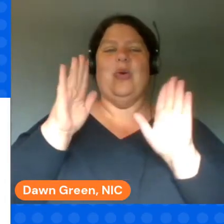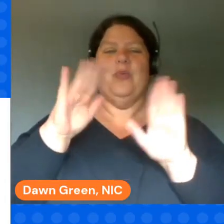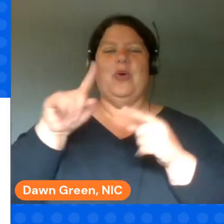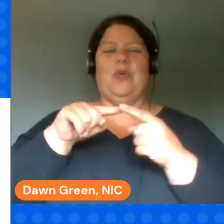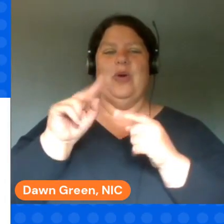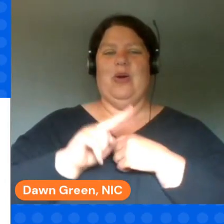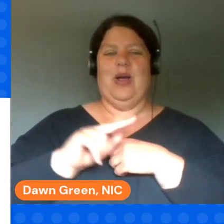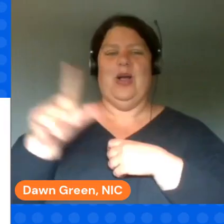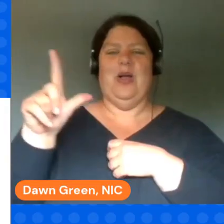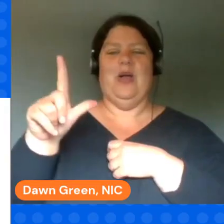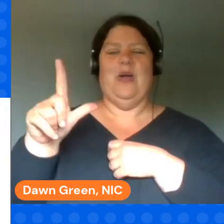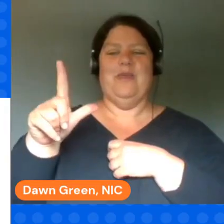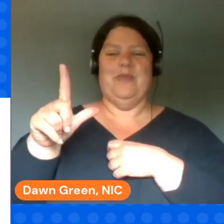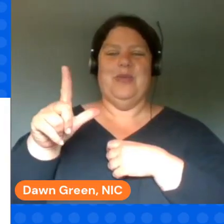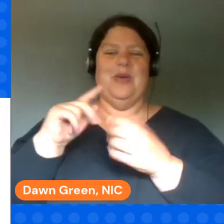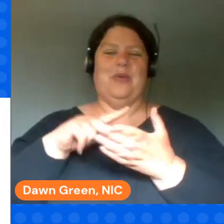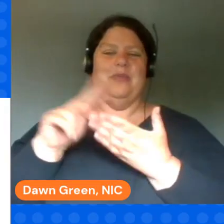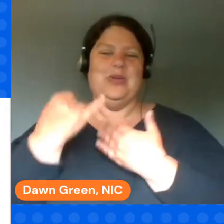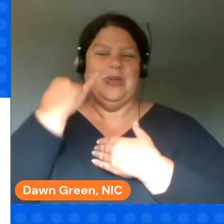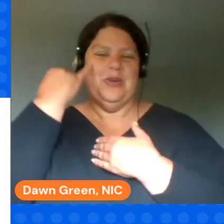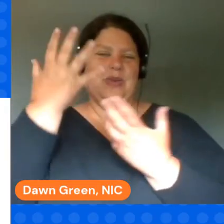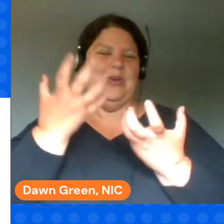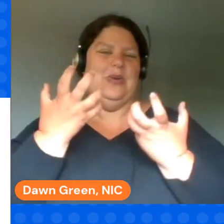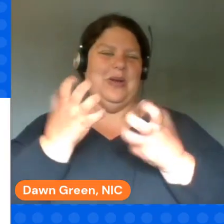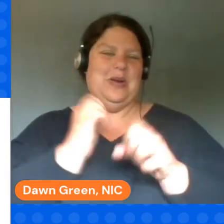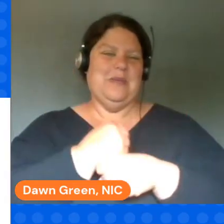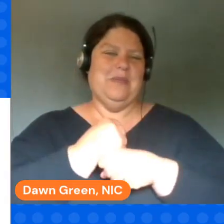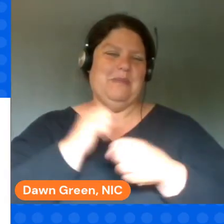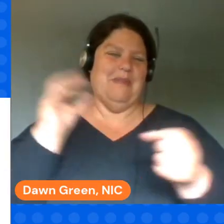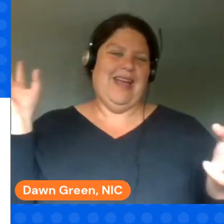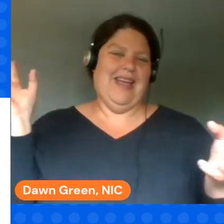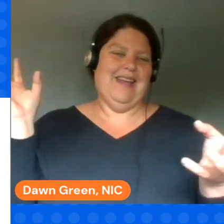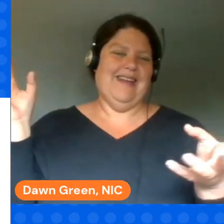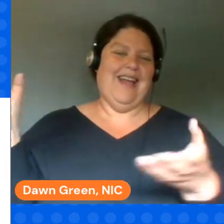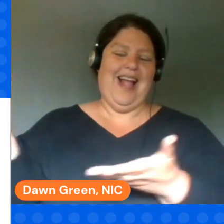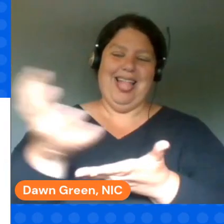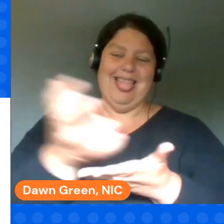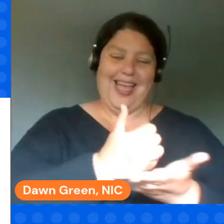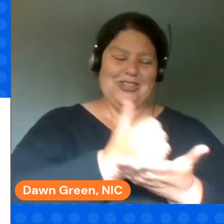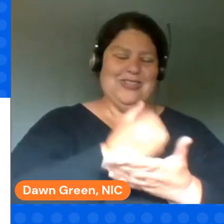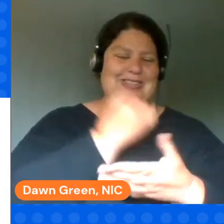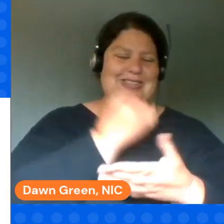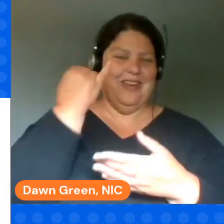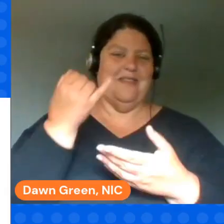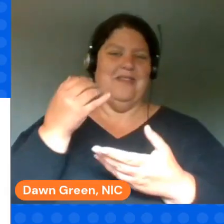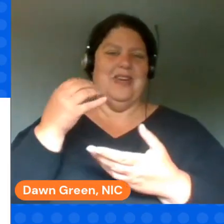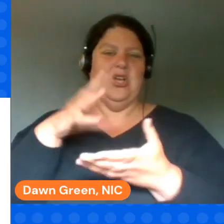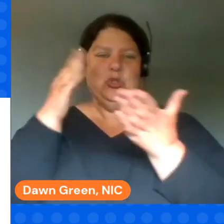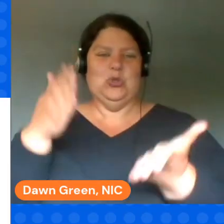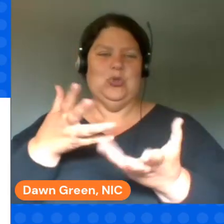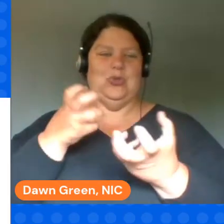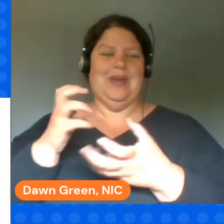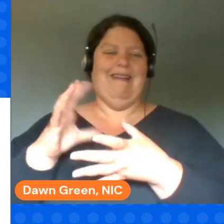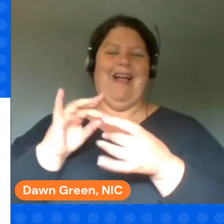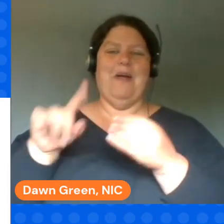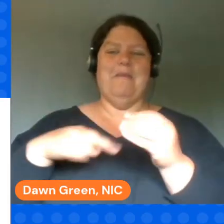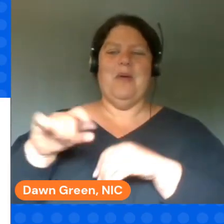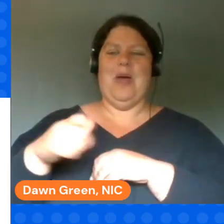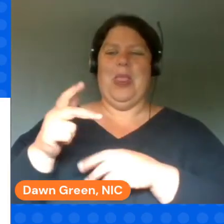if you want to curate collections or have students commenting on each other's projects. It's a really wonderful collaborative